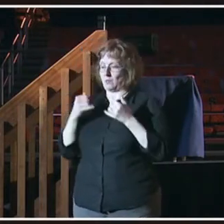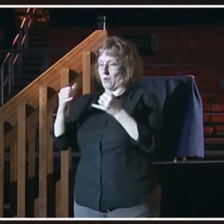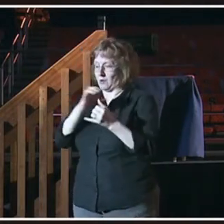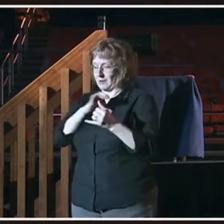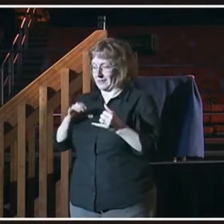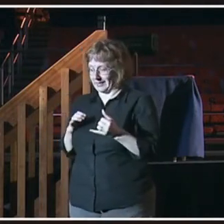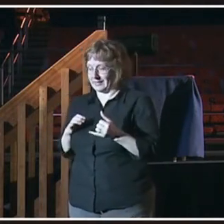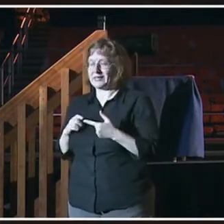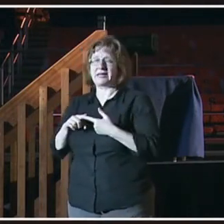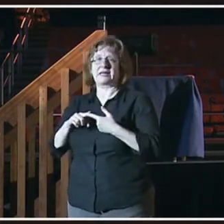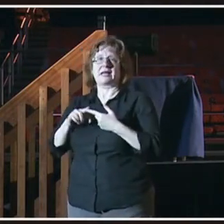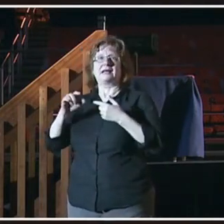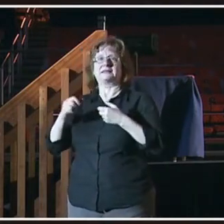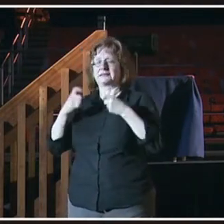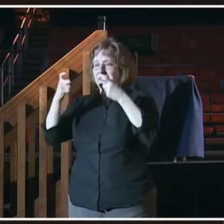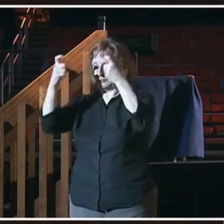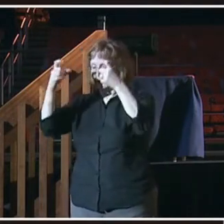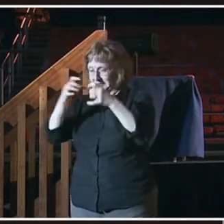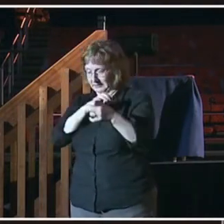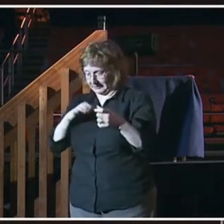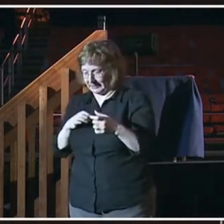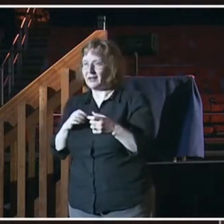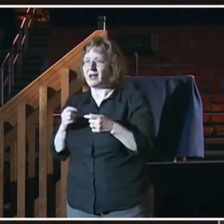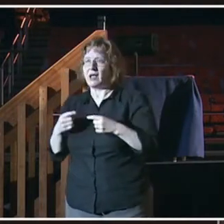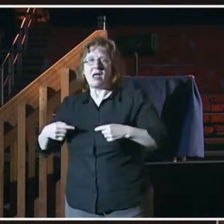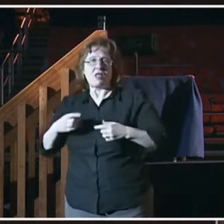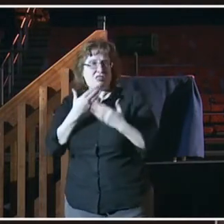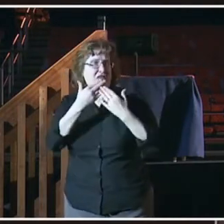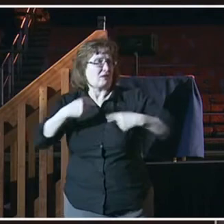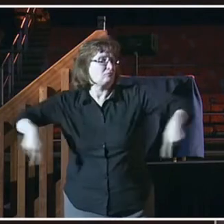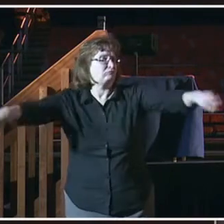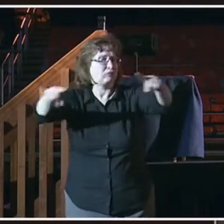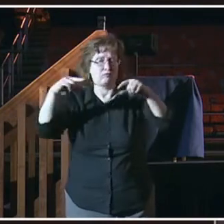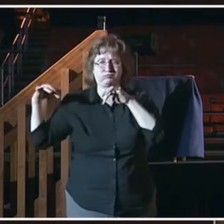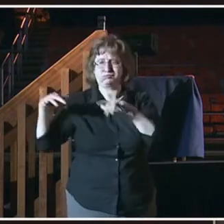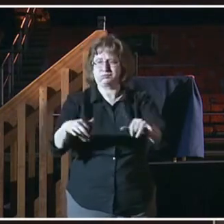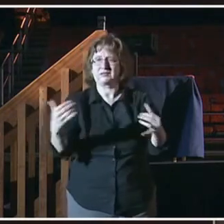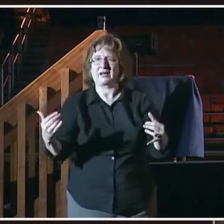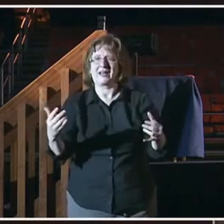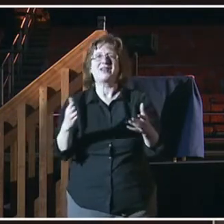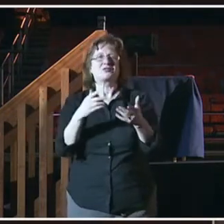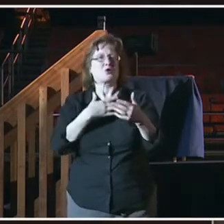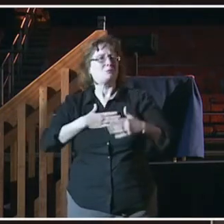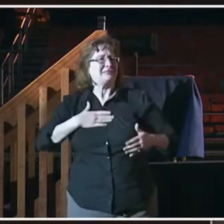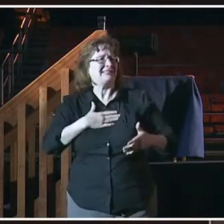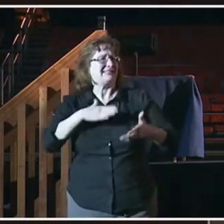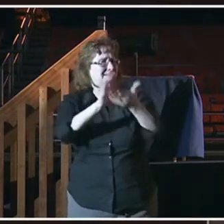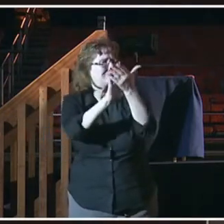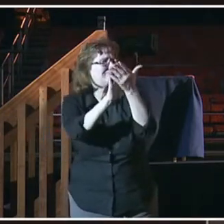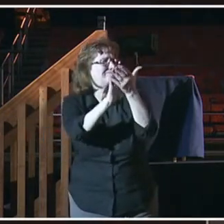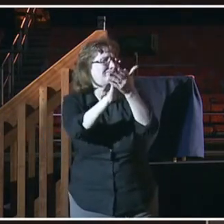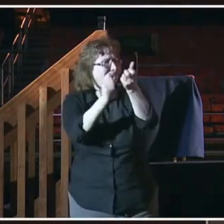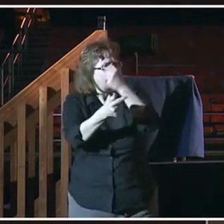MLK Celebration Committee, and all of you for attending this evening's event. Please clap for everybody.